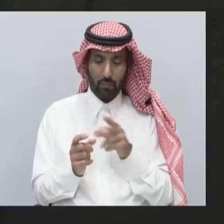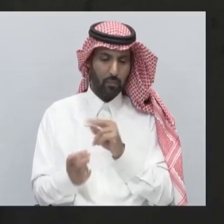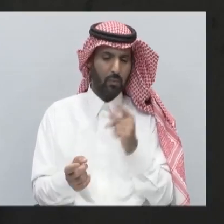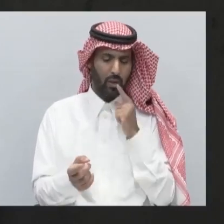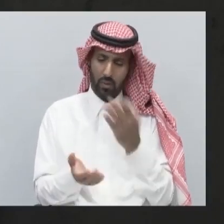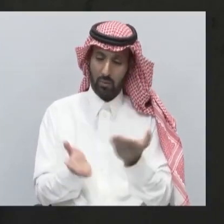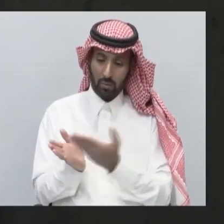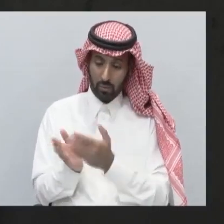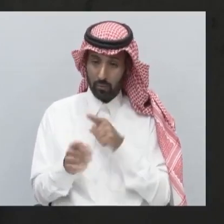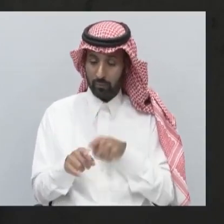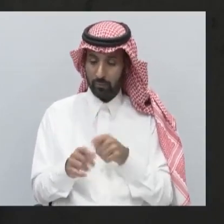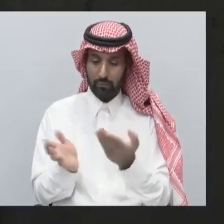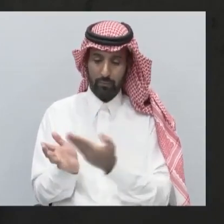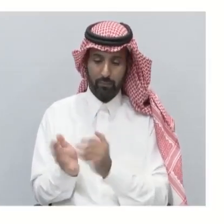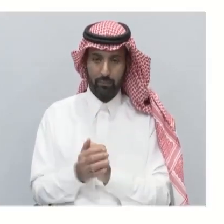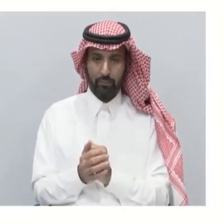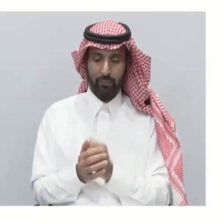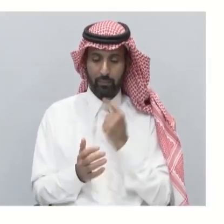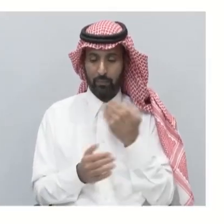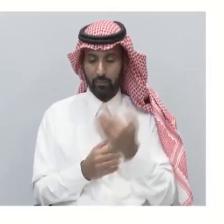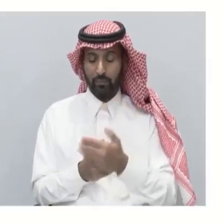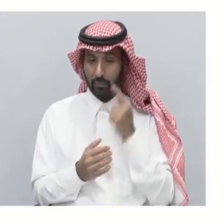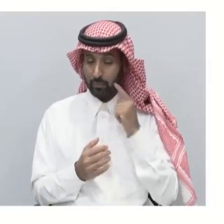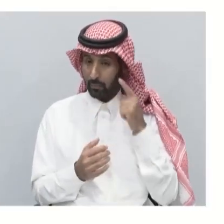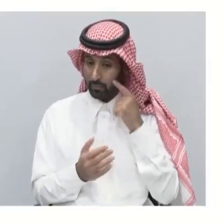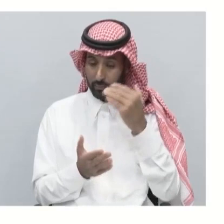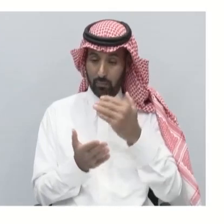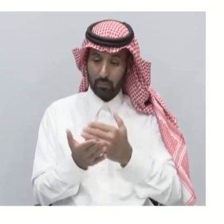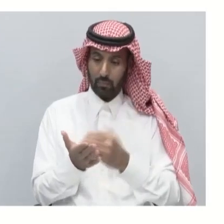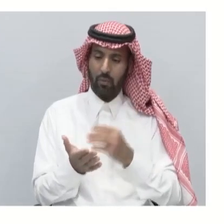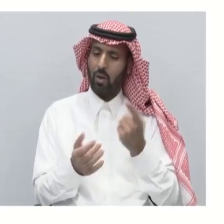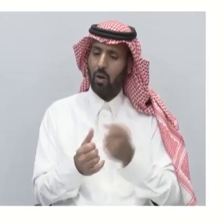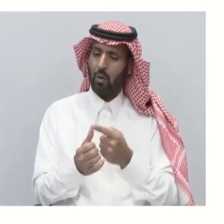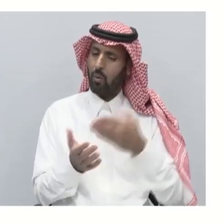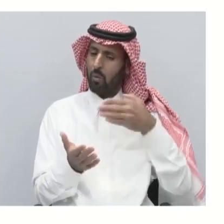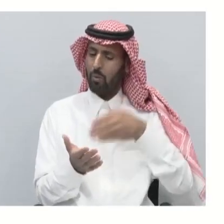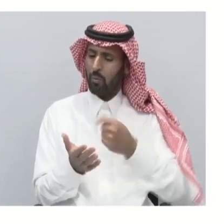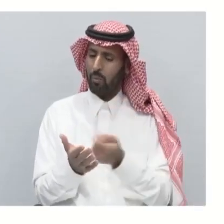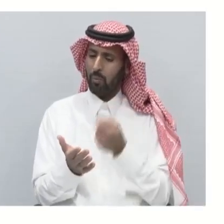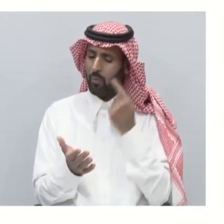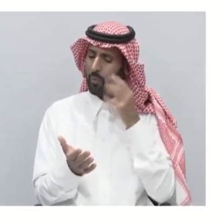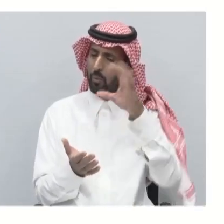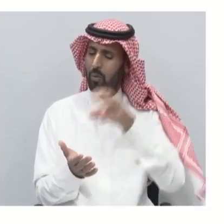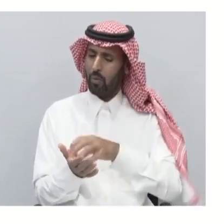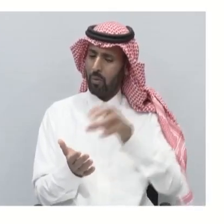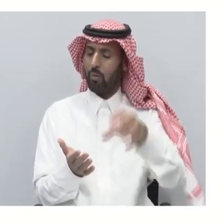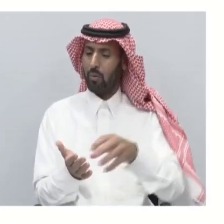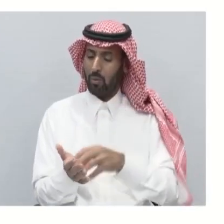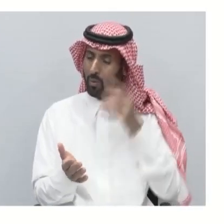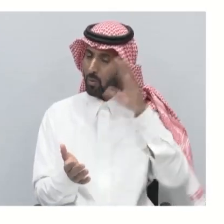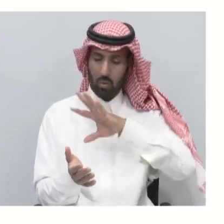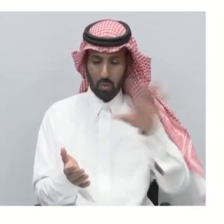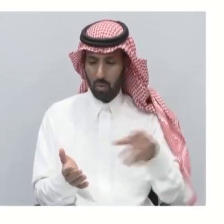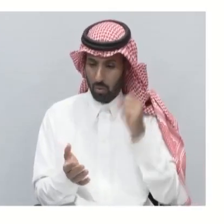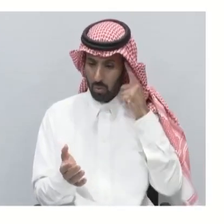about inviting a friend. Next, we will go to the drafting part. we are going to collect and gather